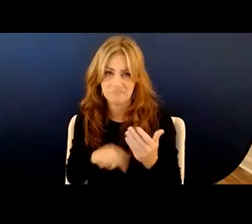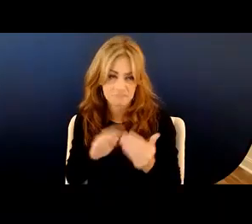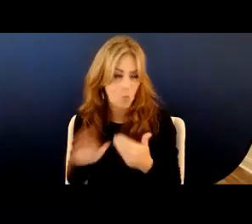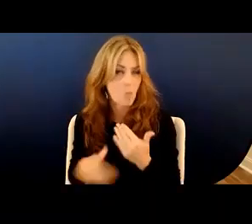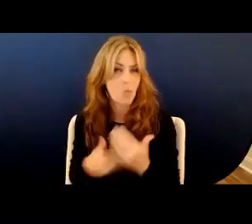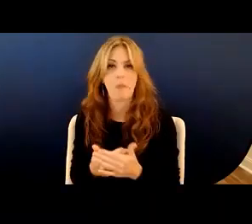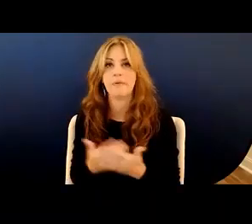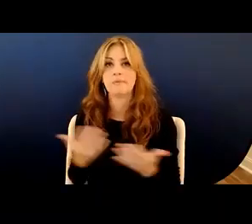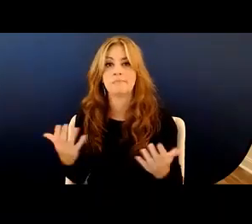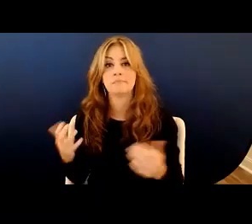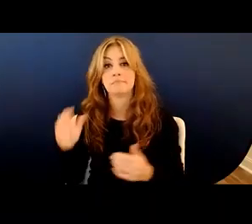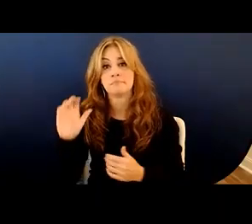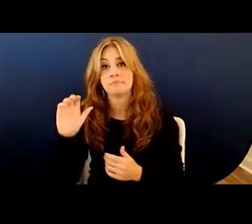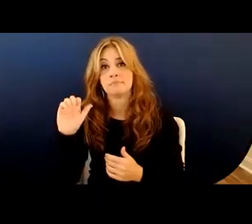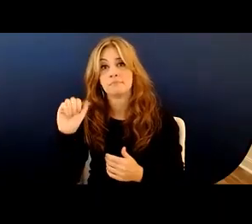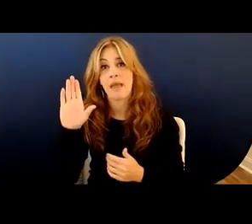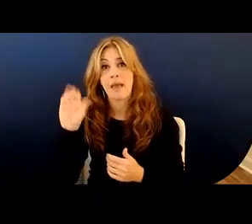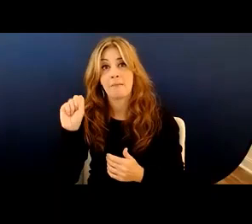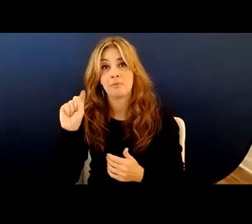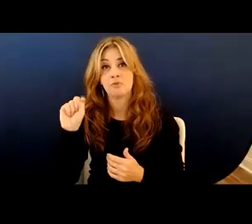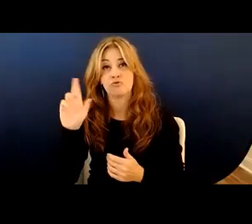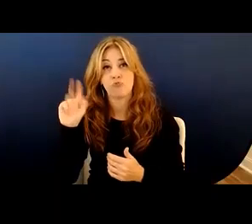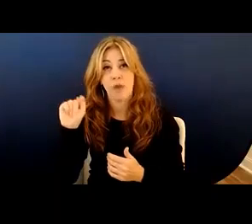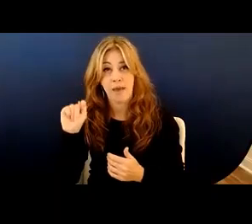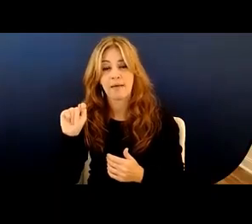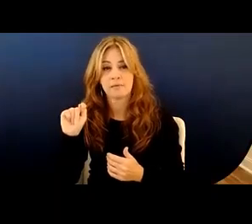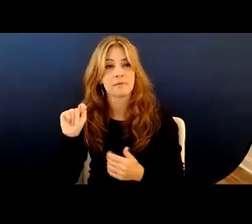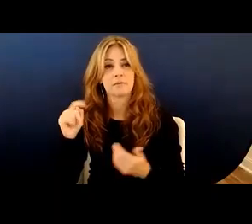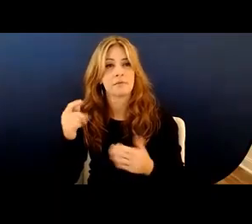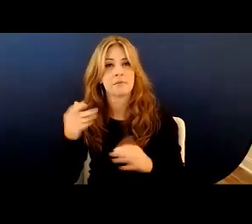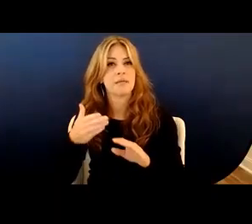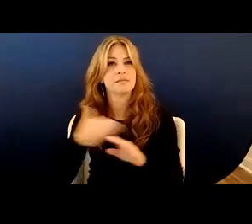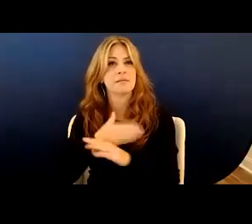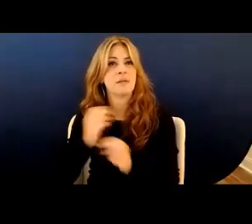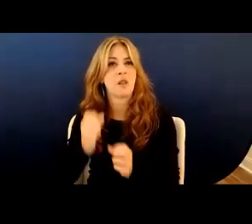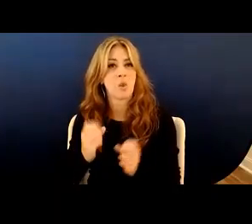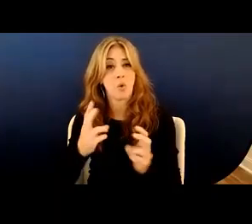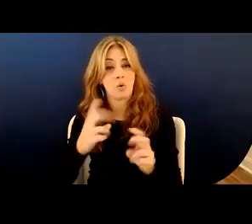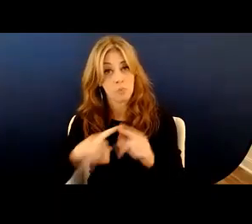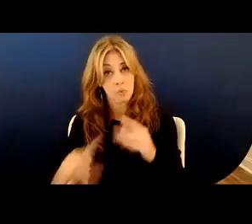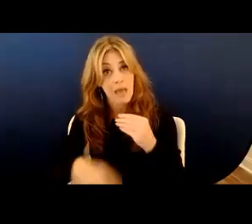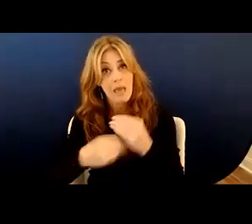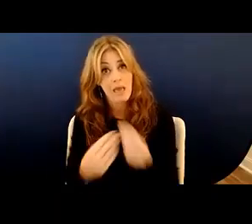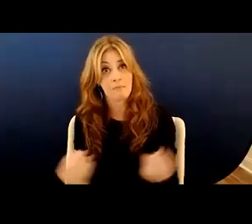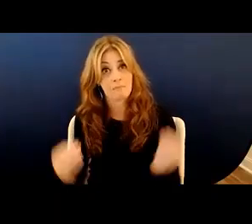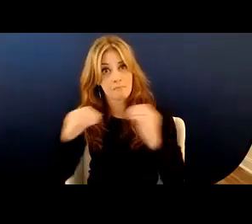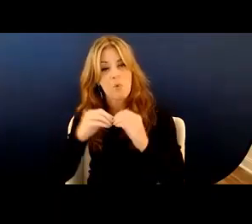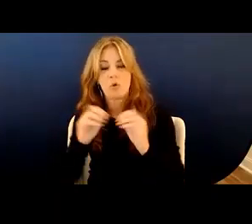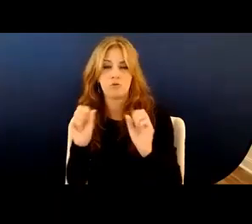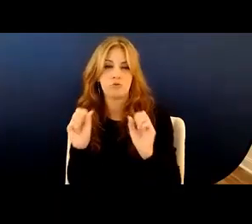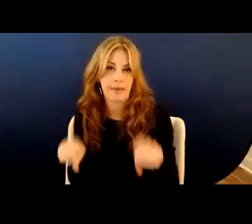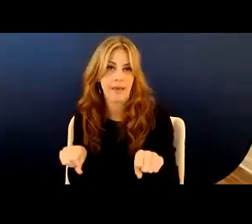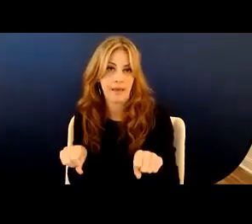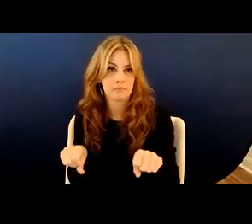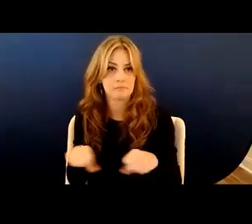Your abstract's going to be preloaded, but if you want to add additional information, you can do that